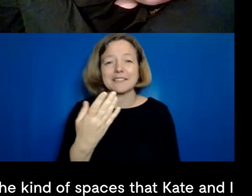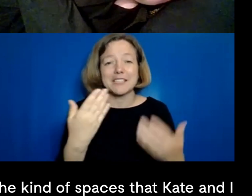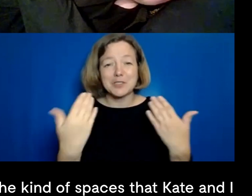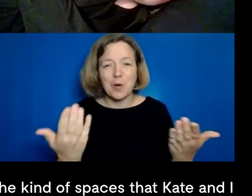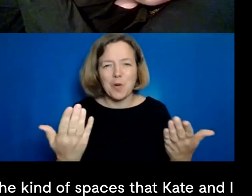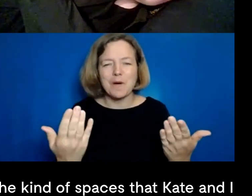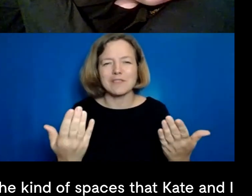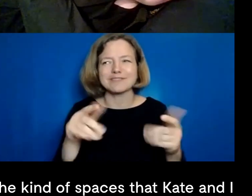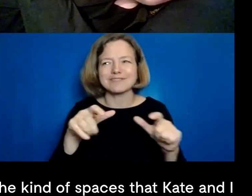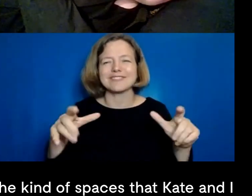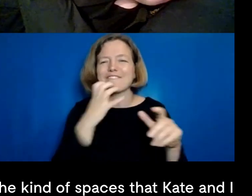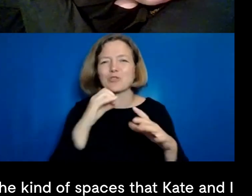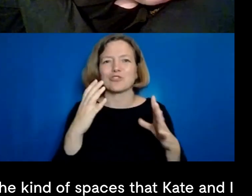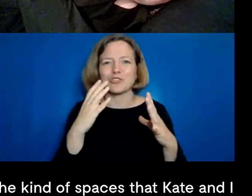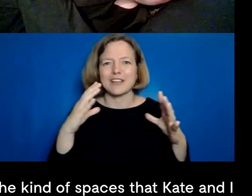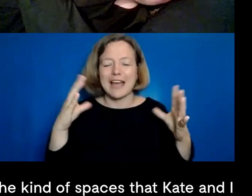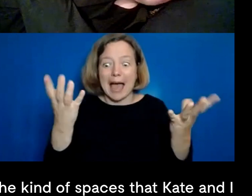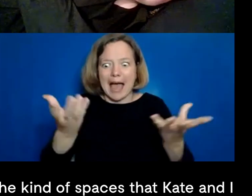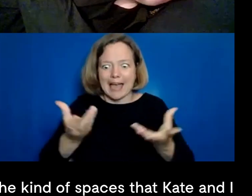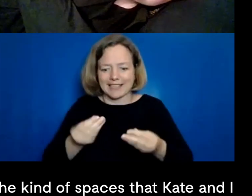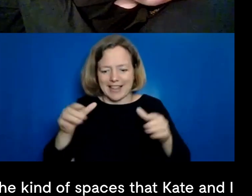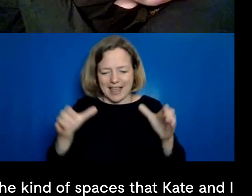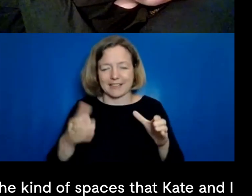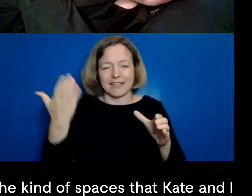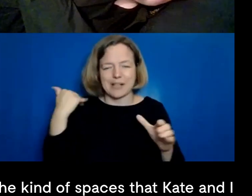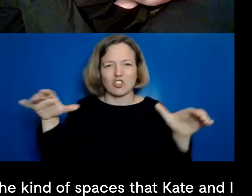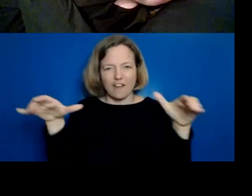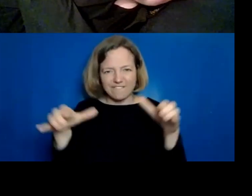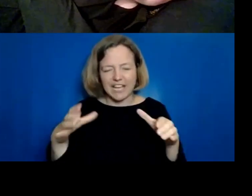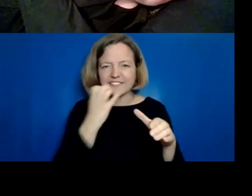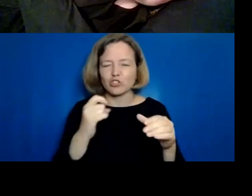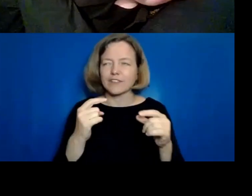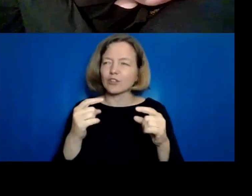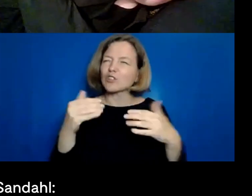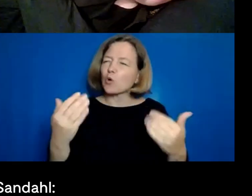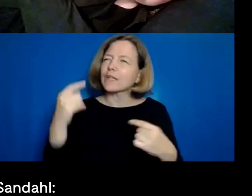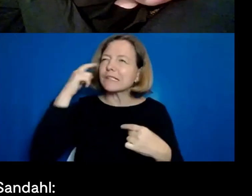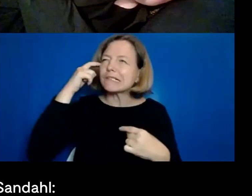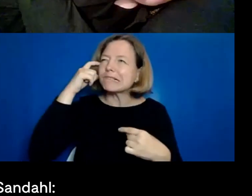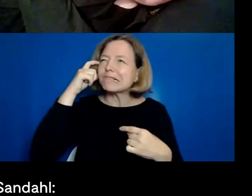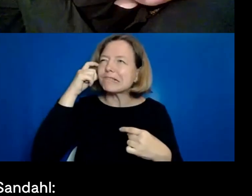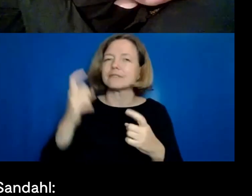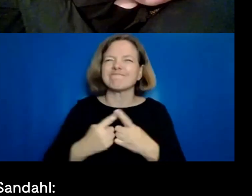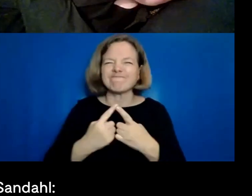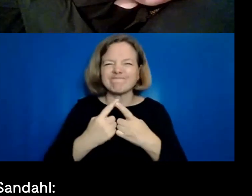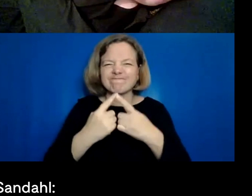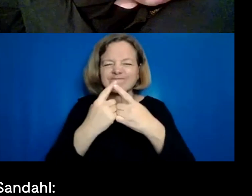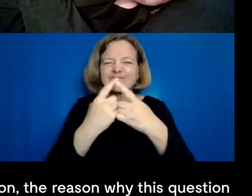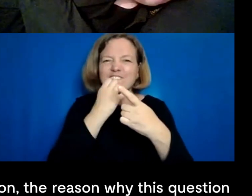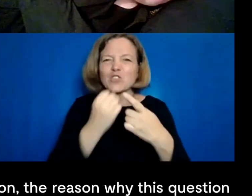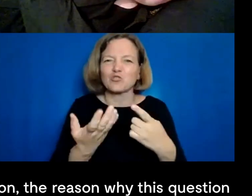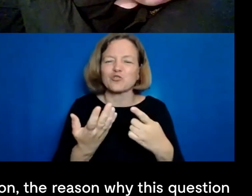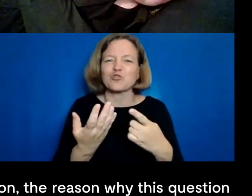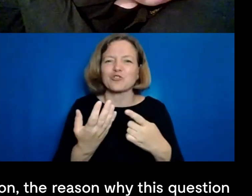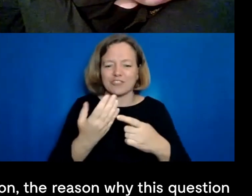we created the conference. Yeah, well, this is Carrie again.